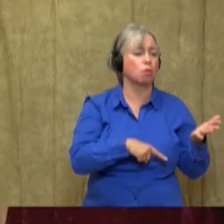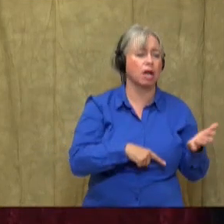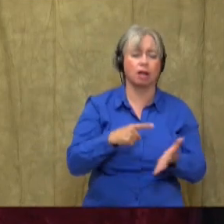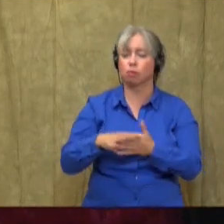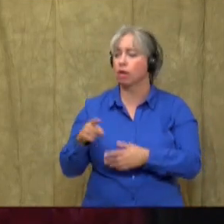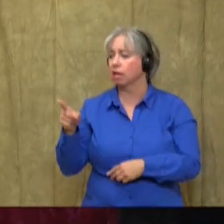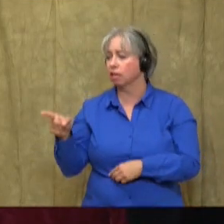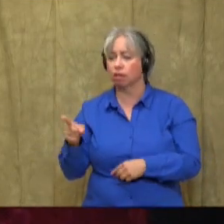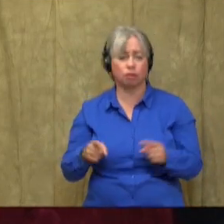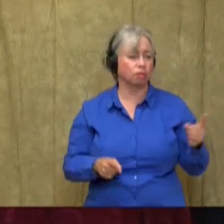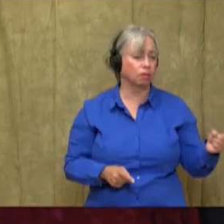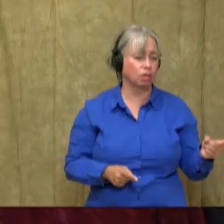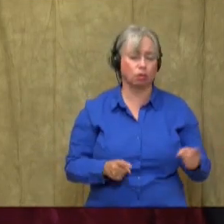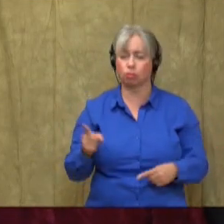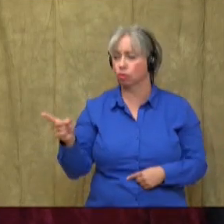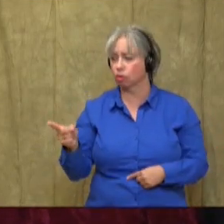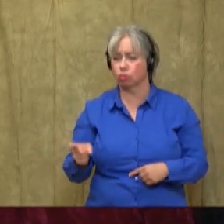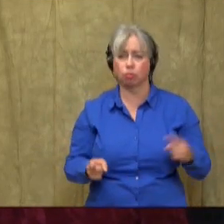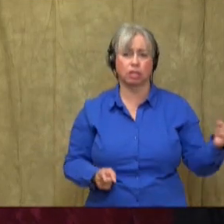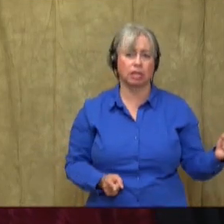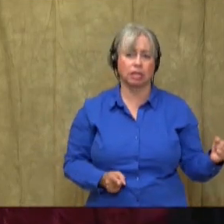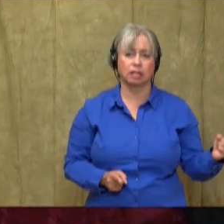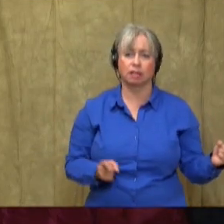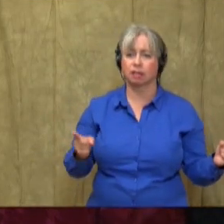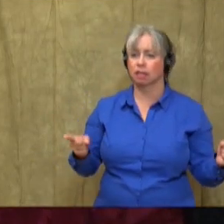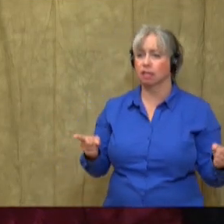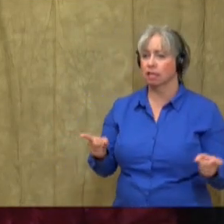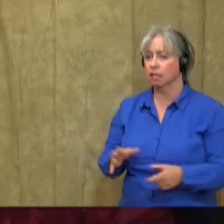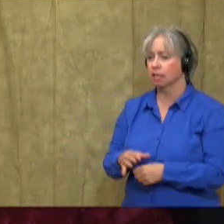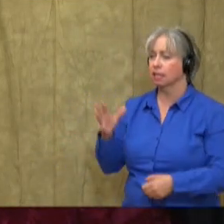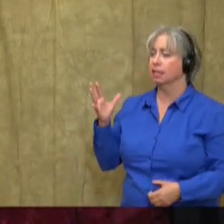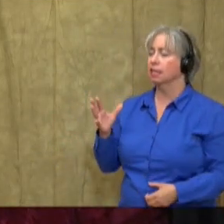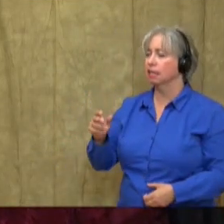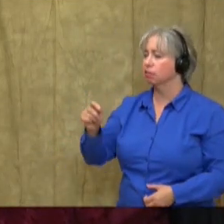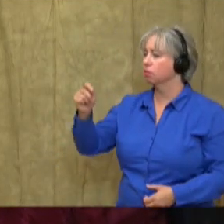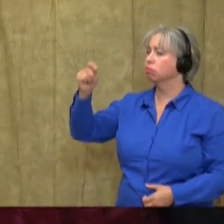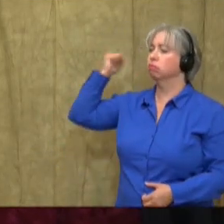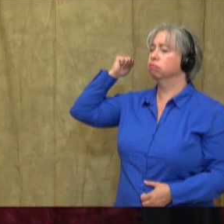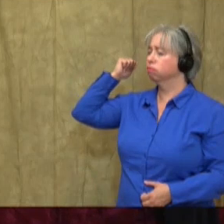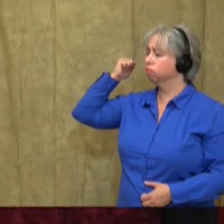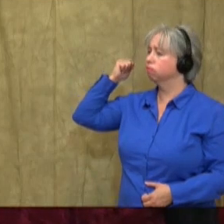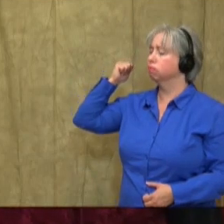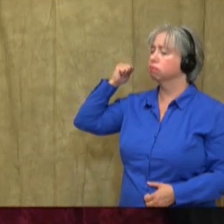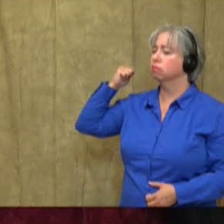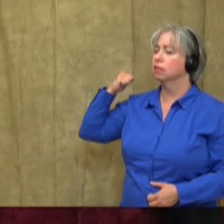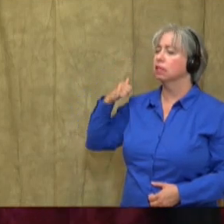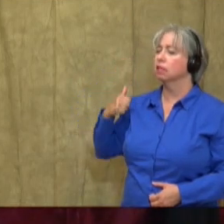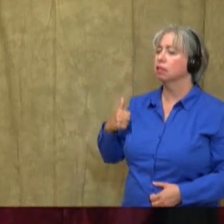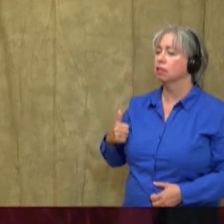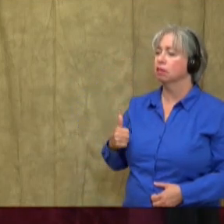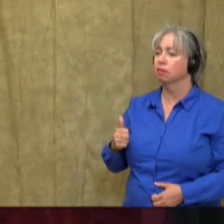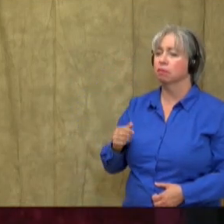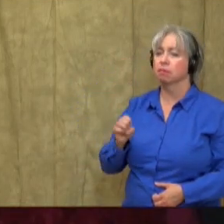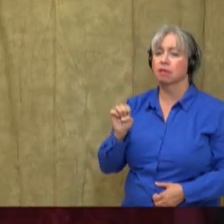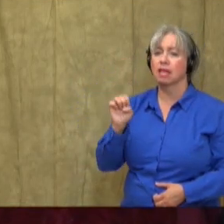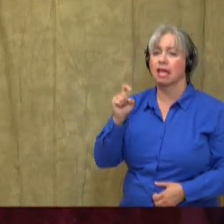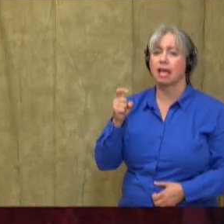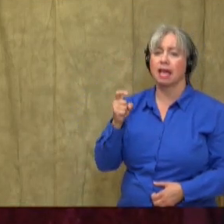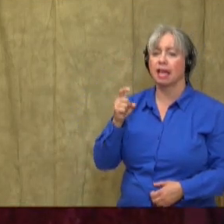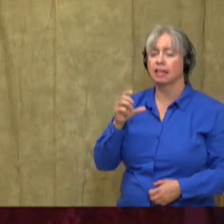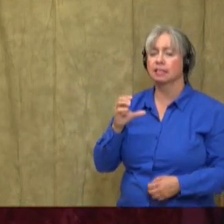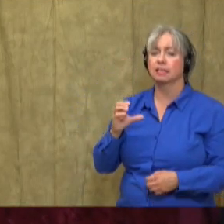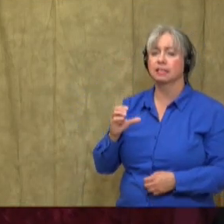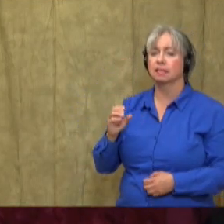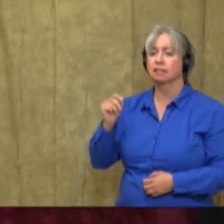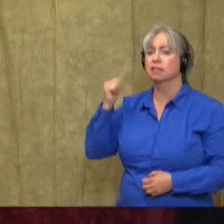power. Well, Henry became so angry with the Pope that he excommunicated him from the church. Excommunication was the worst thing that could happen to somebody